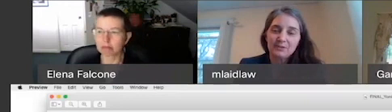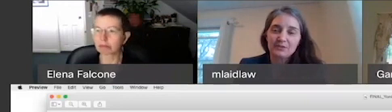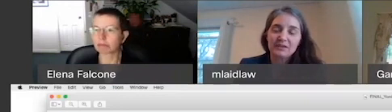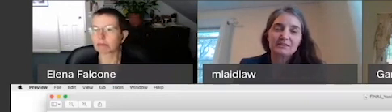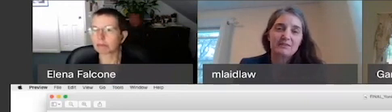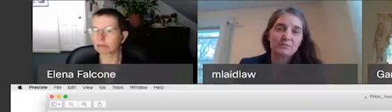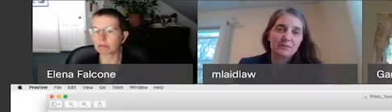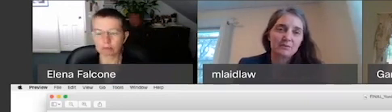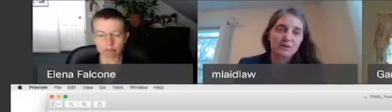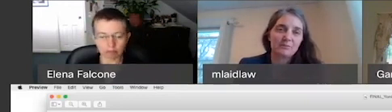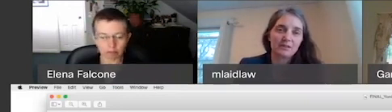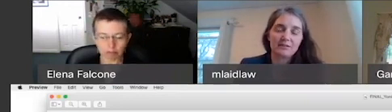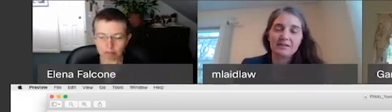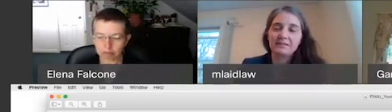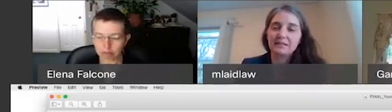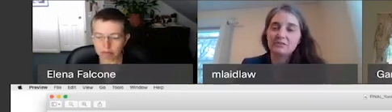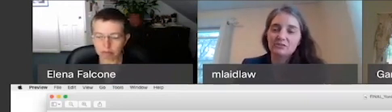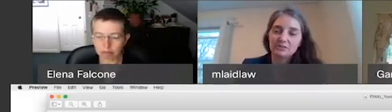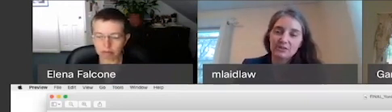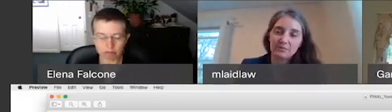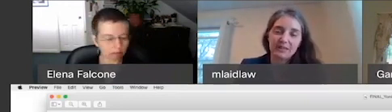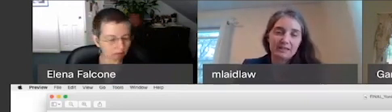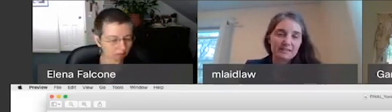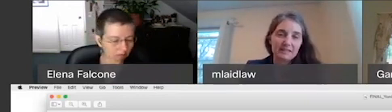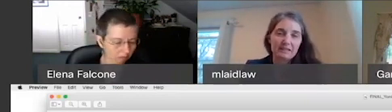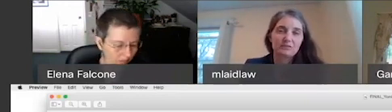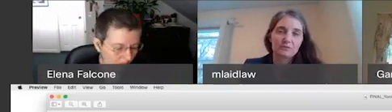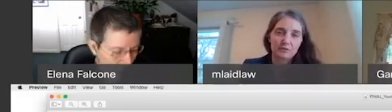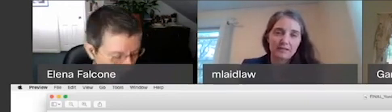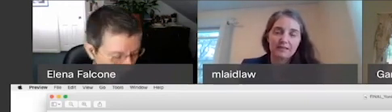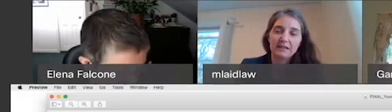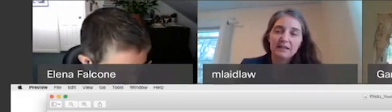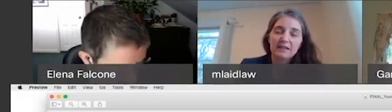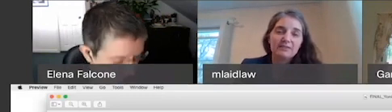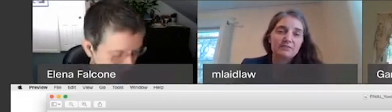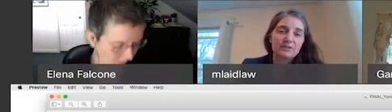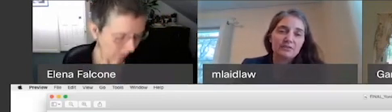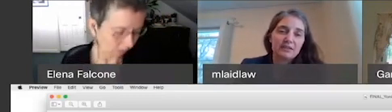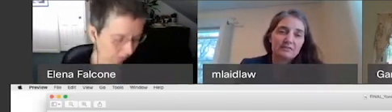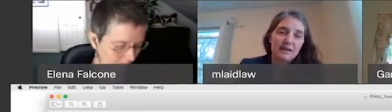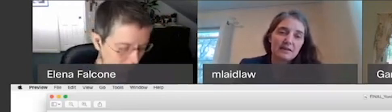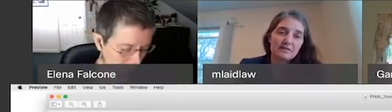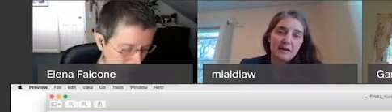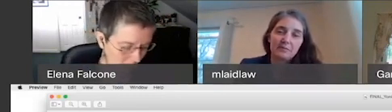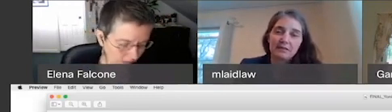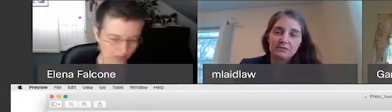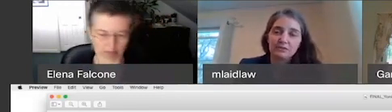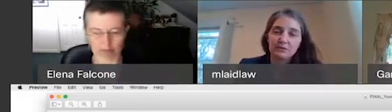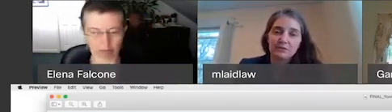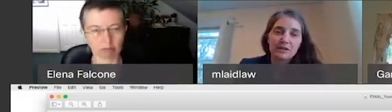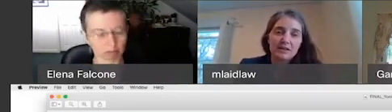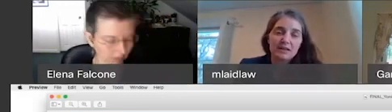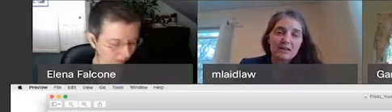So I think several people are realizing just that we can't take things for granted, and these are the things that we need to